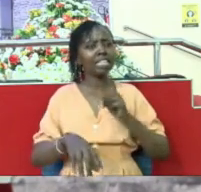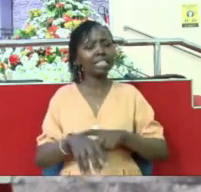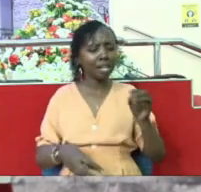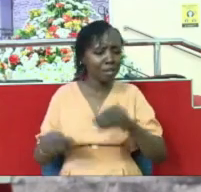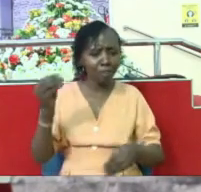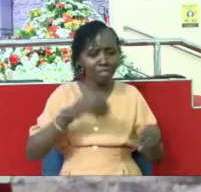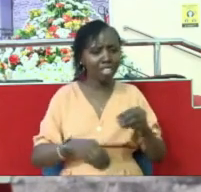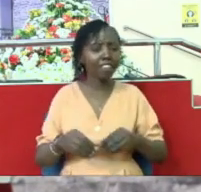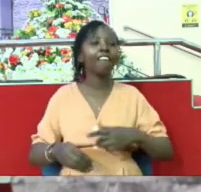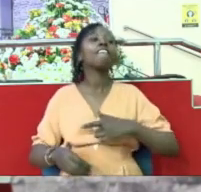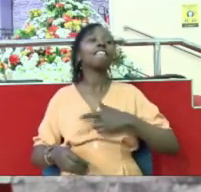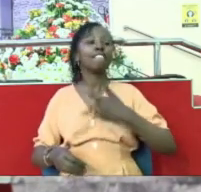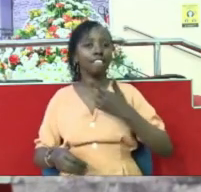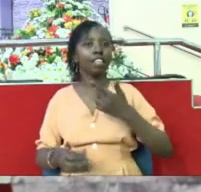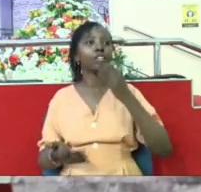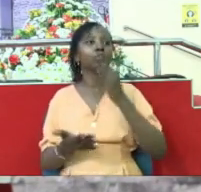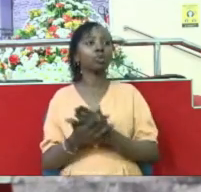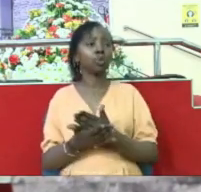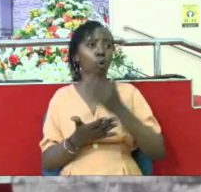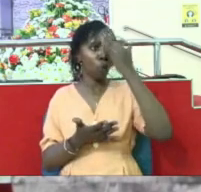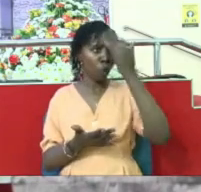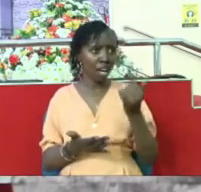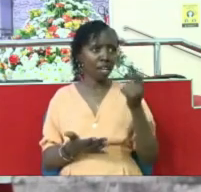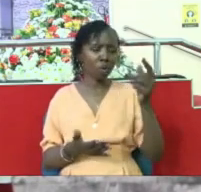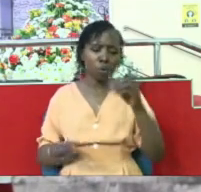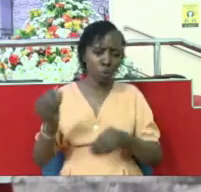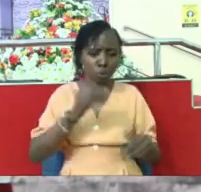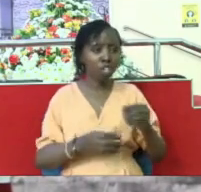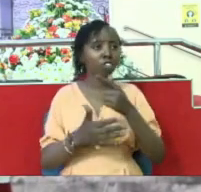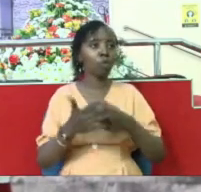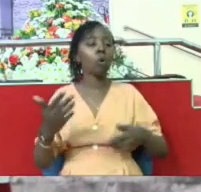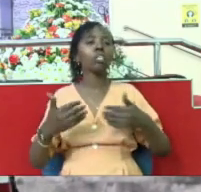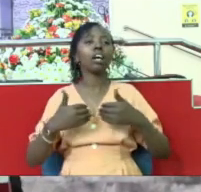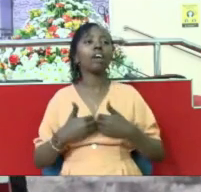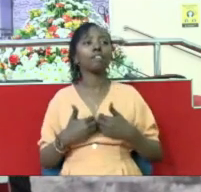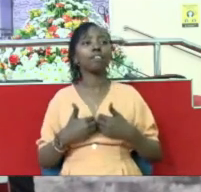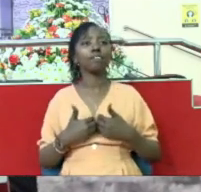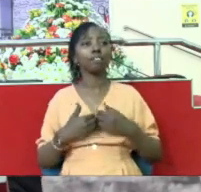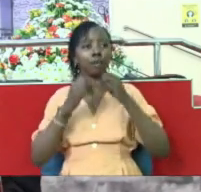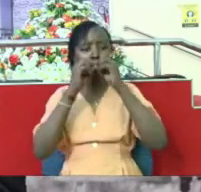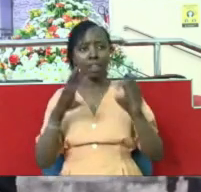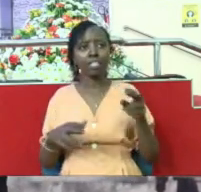unatoa uhisi umetoa. Because you are giving what you have. Kwa sababu unatoa kile ulicho nacho. Blessed be the name of the Lord. Na Bwana libarikiwe. So Paul